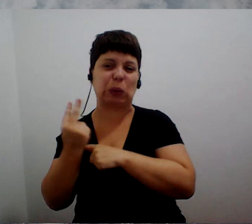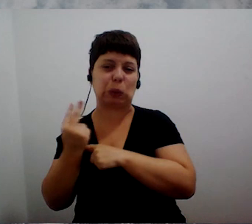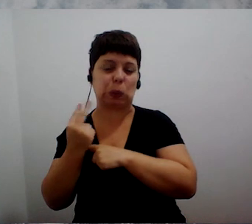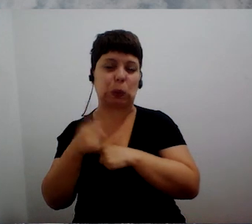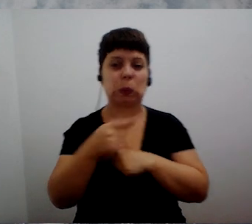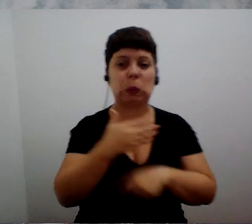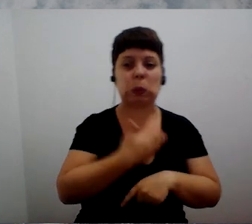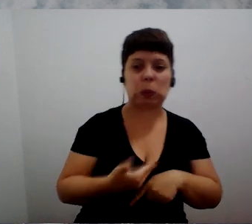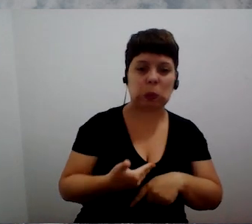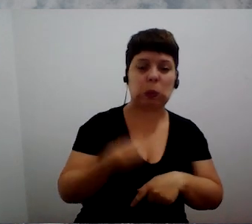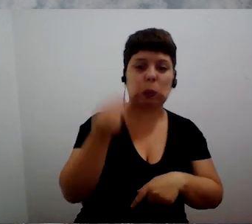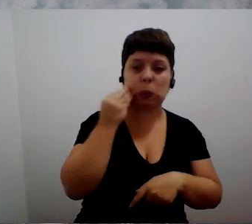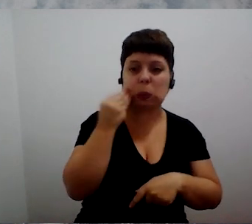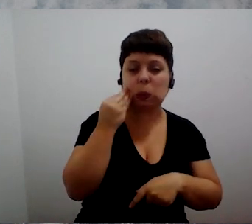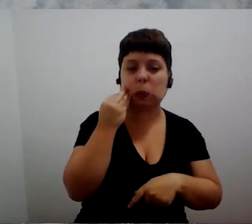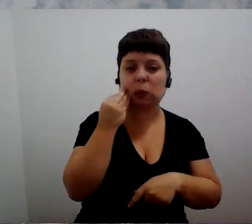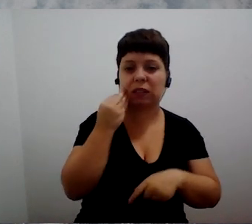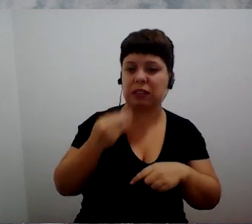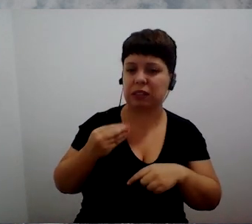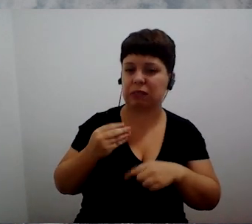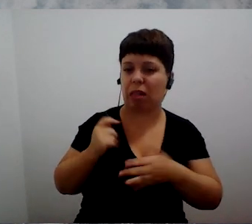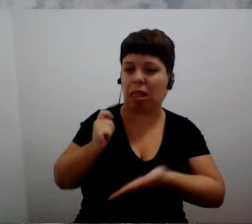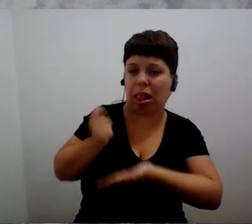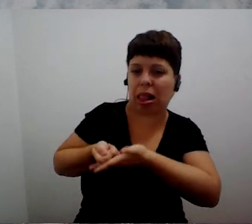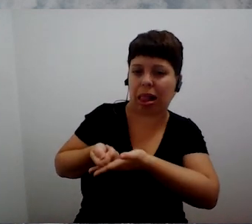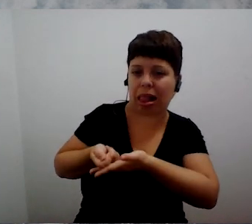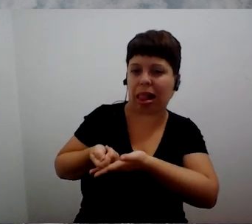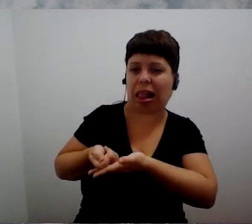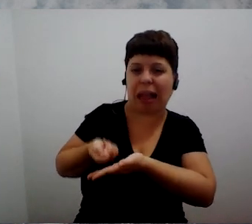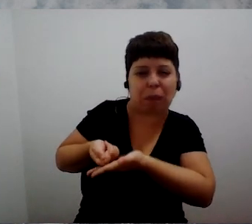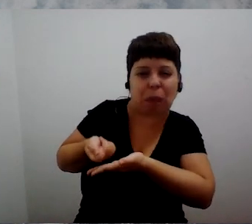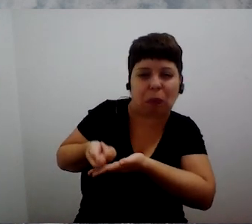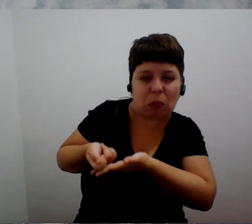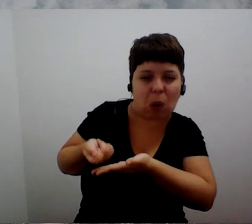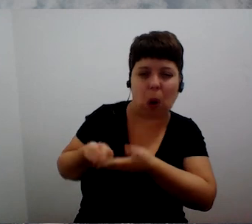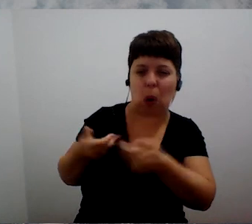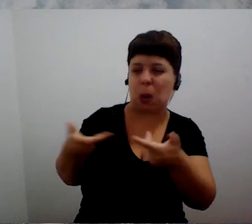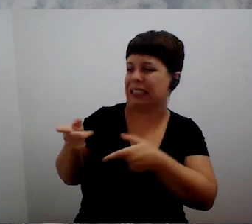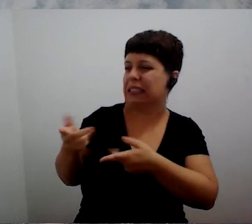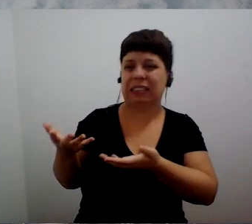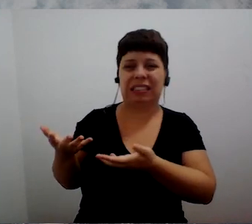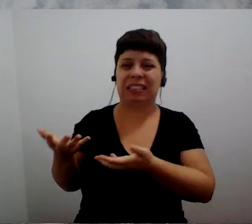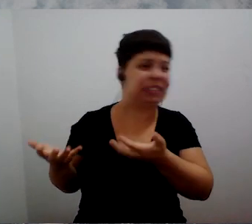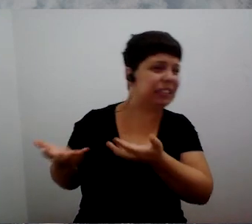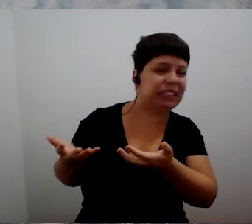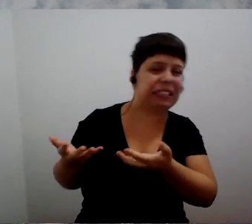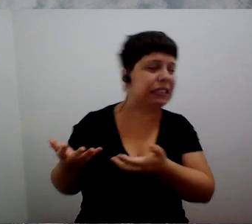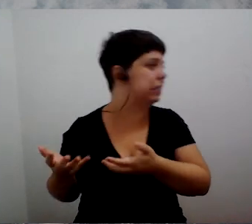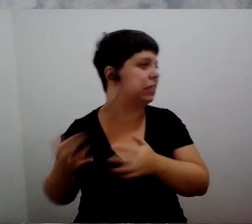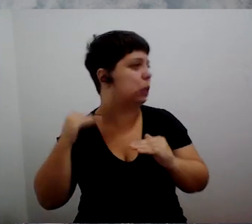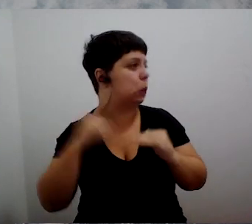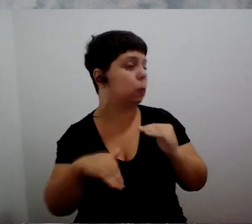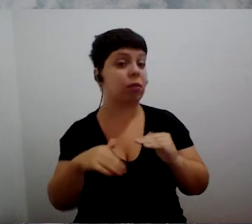the industry trying to defend itself, the government trying to push something that doesn't